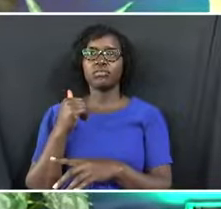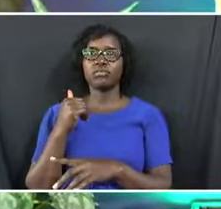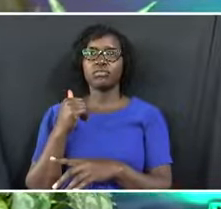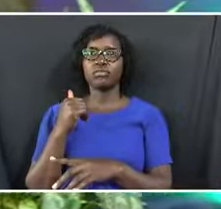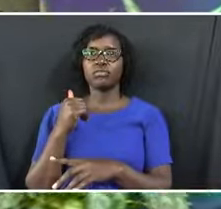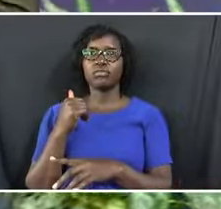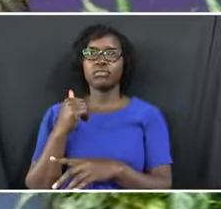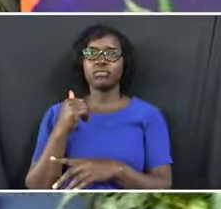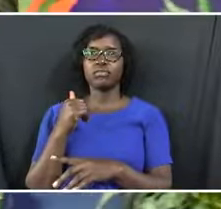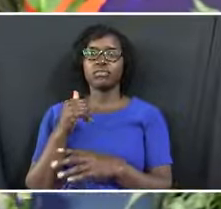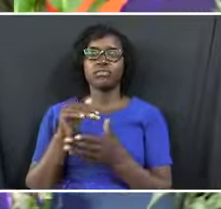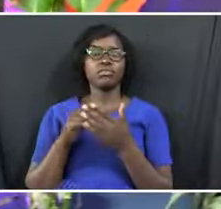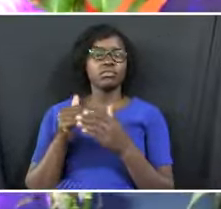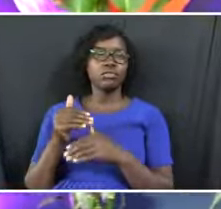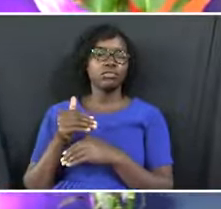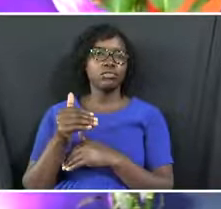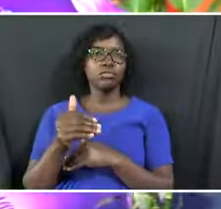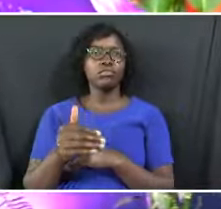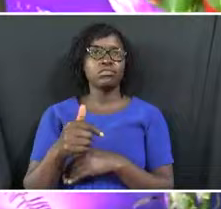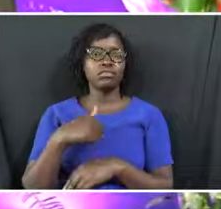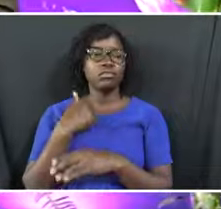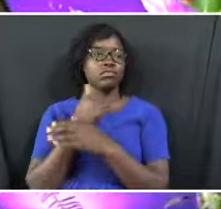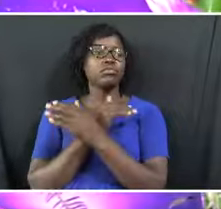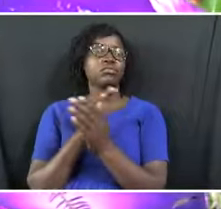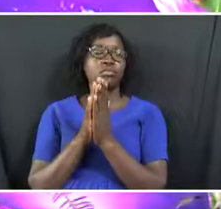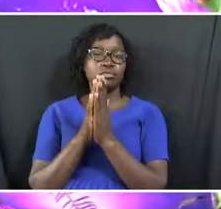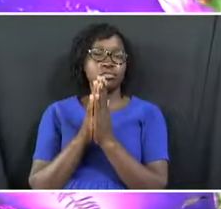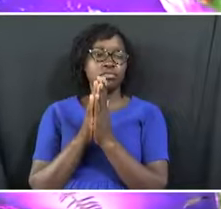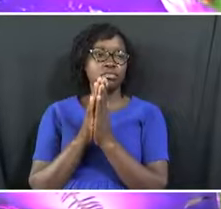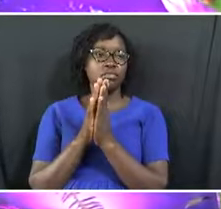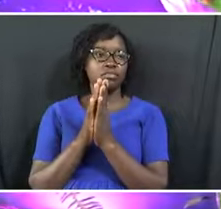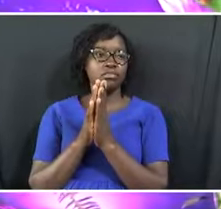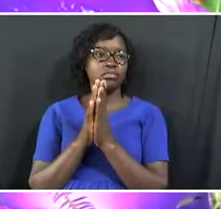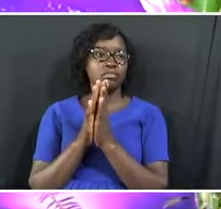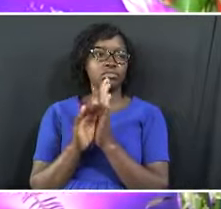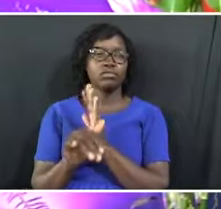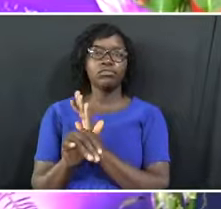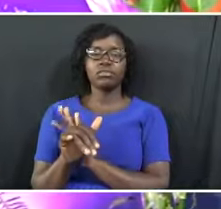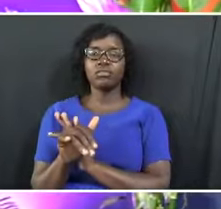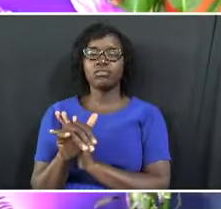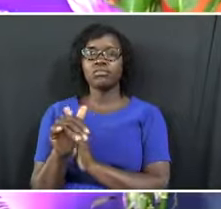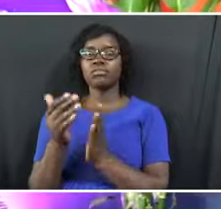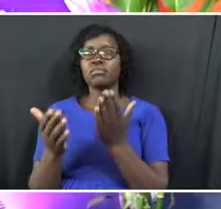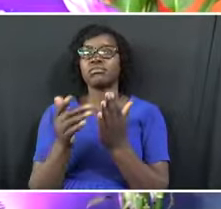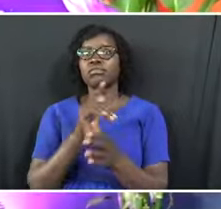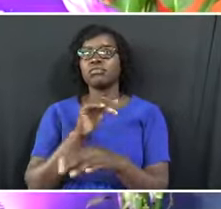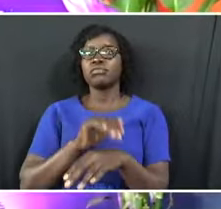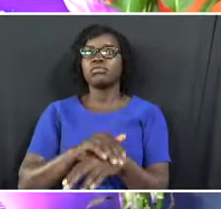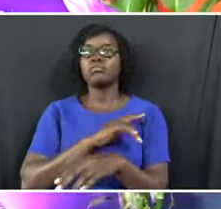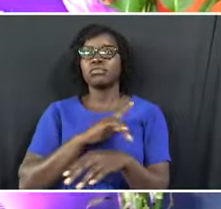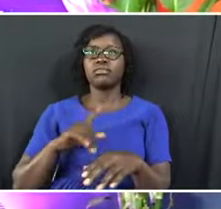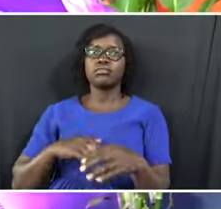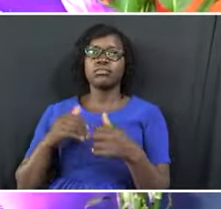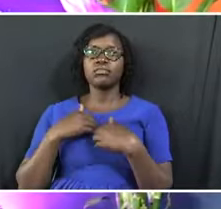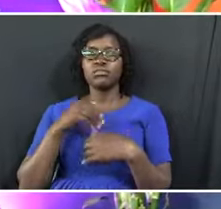it is extended. This is my prayer and my wish, that may the good Lord have mercy upon